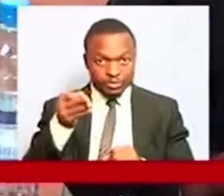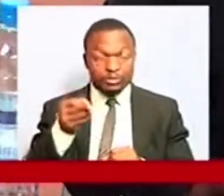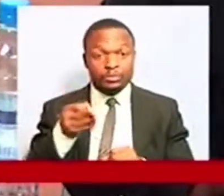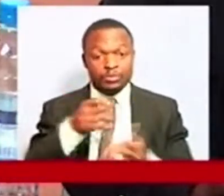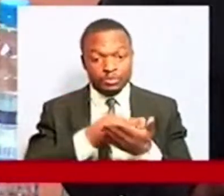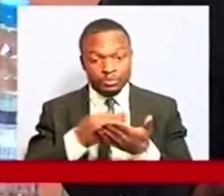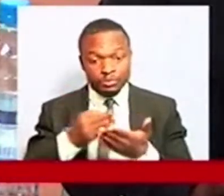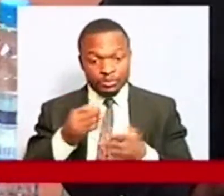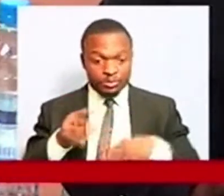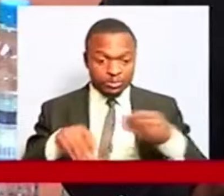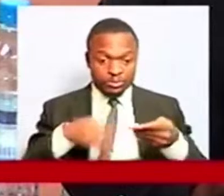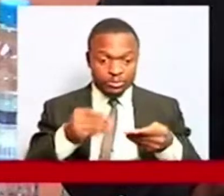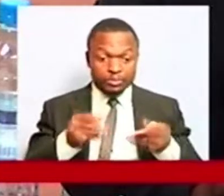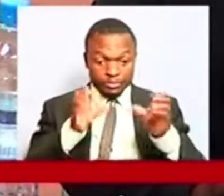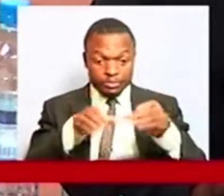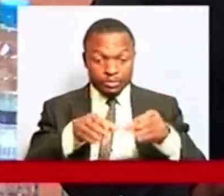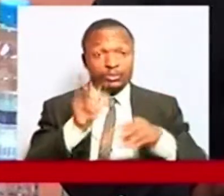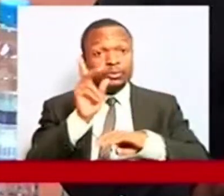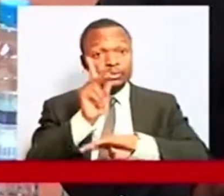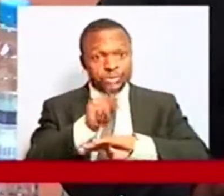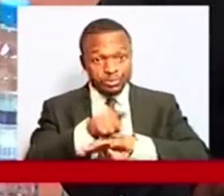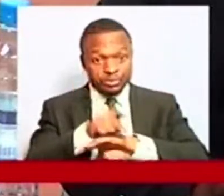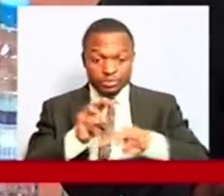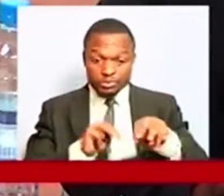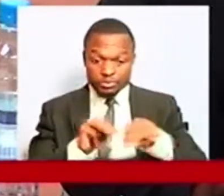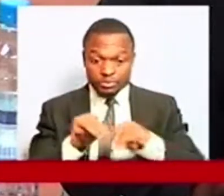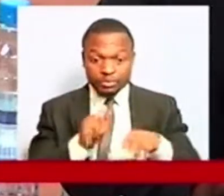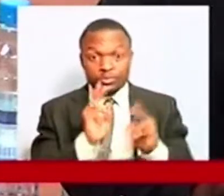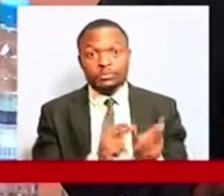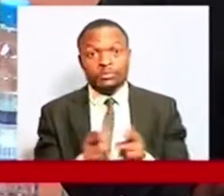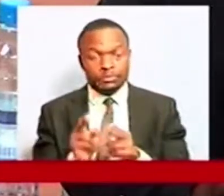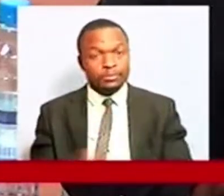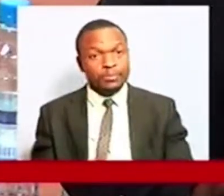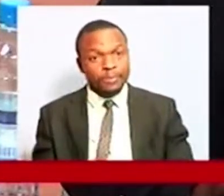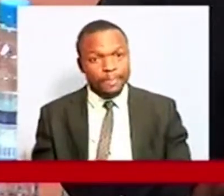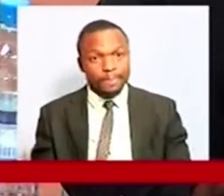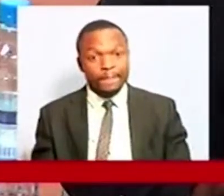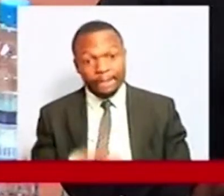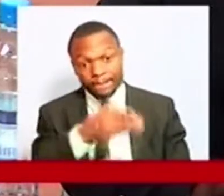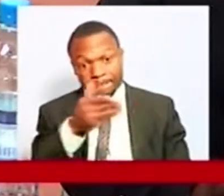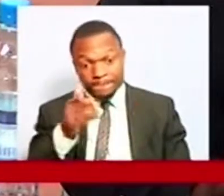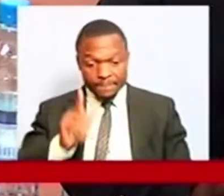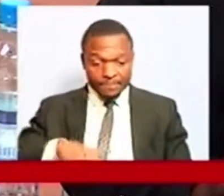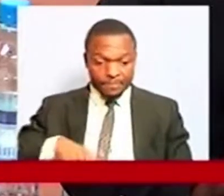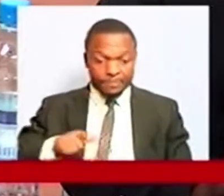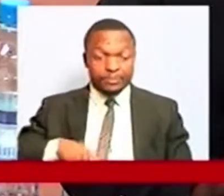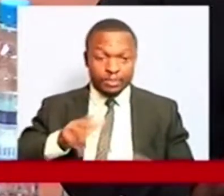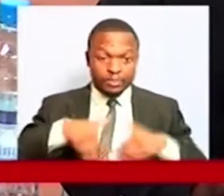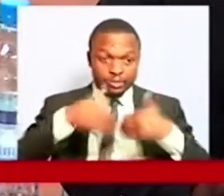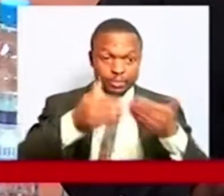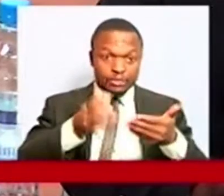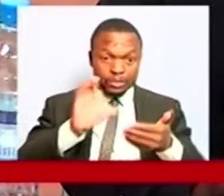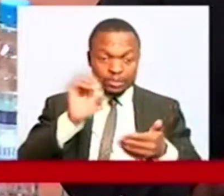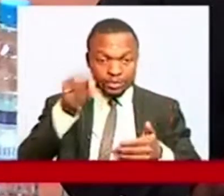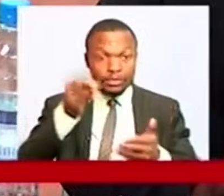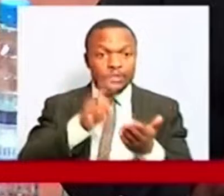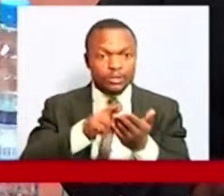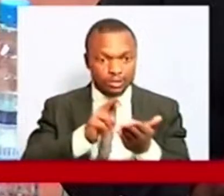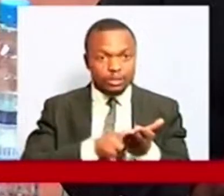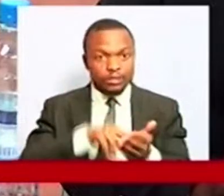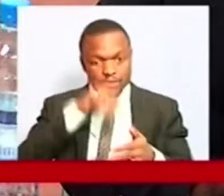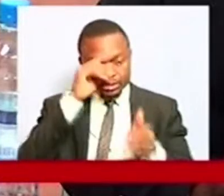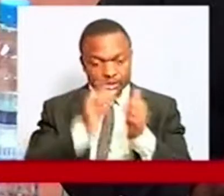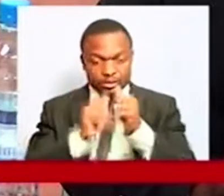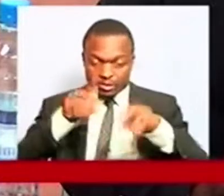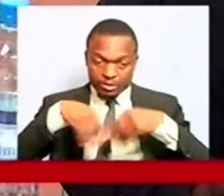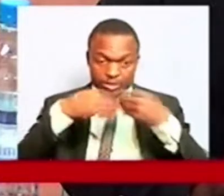Failure to spend community projects. Management's response. There was a delay in the issuance of the CDF guidelines, which were launched